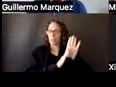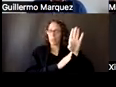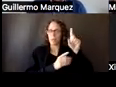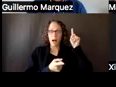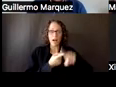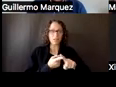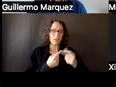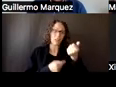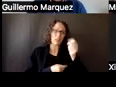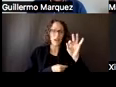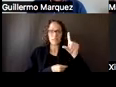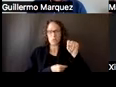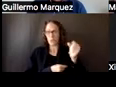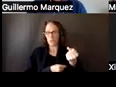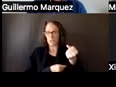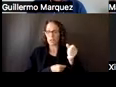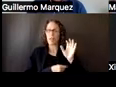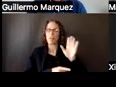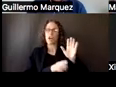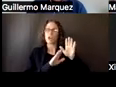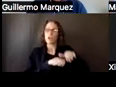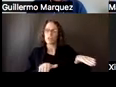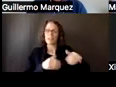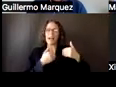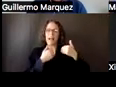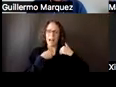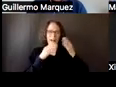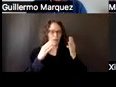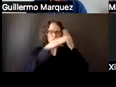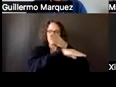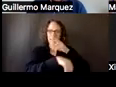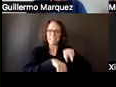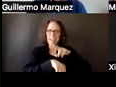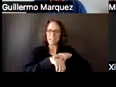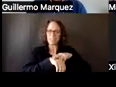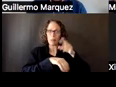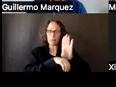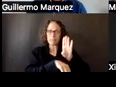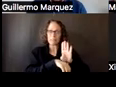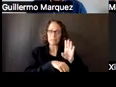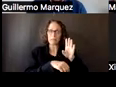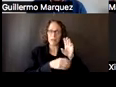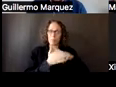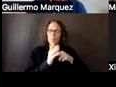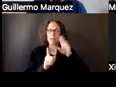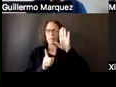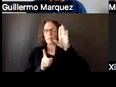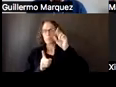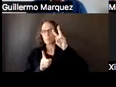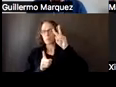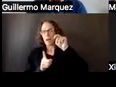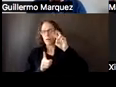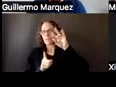by the 1920s, their children had transnational businesses in Brownsville and in Mexico.